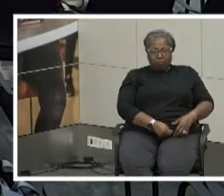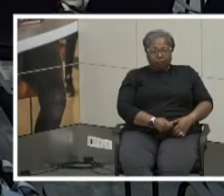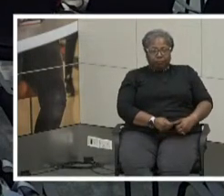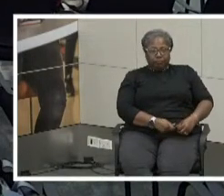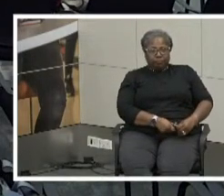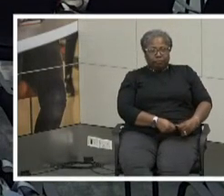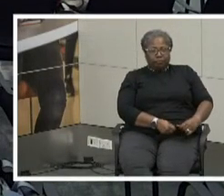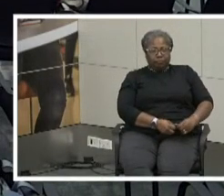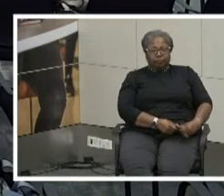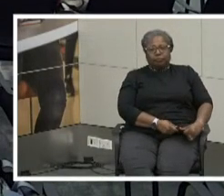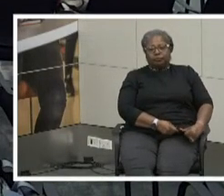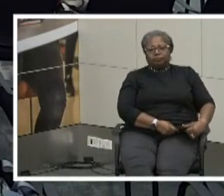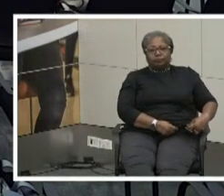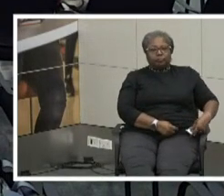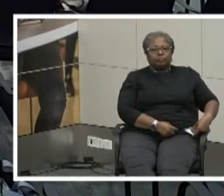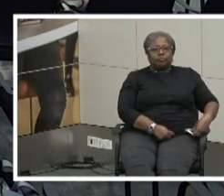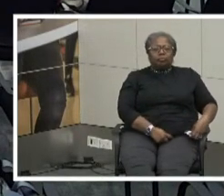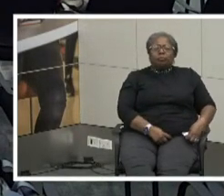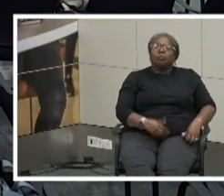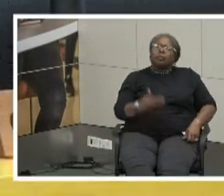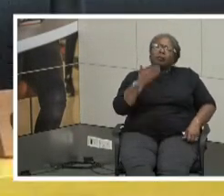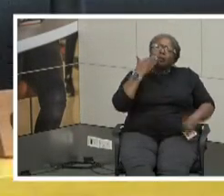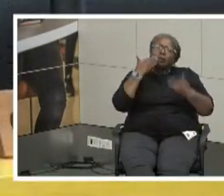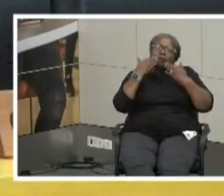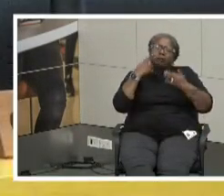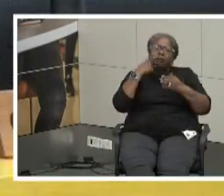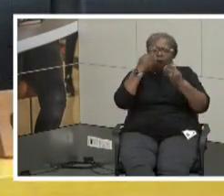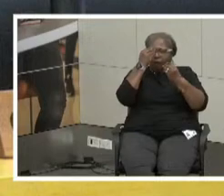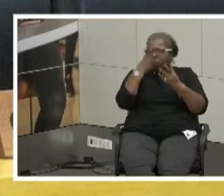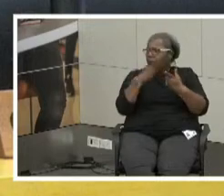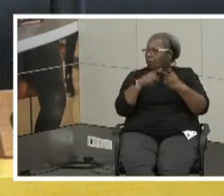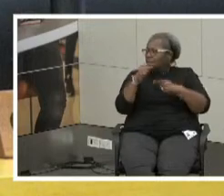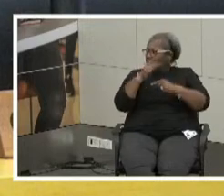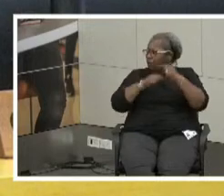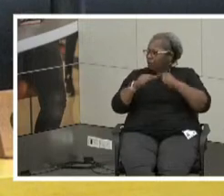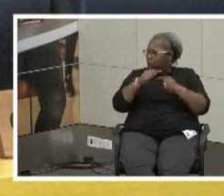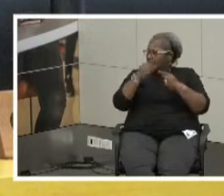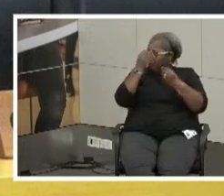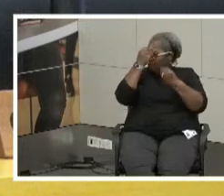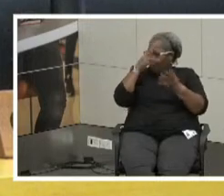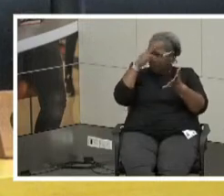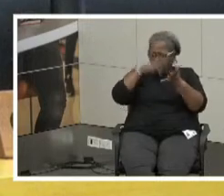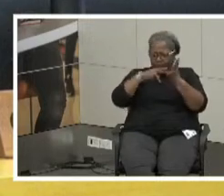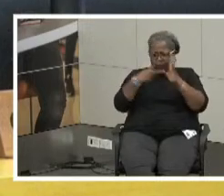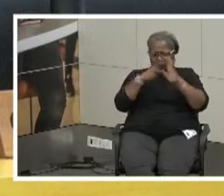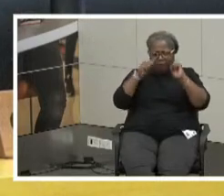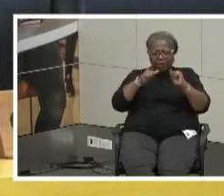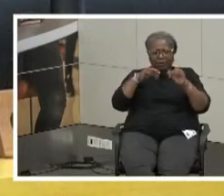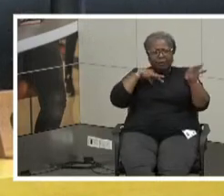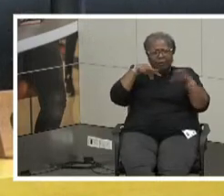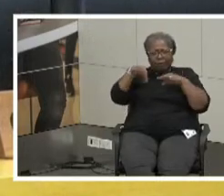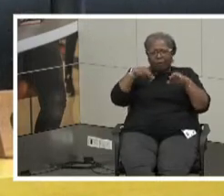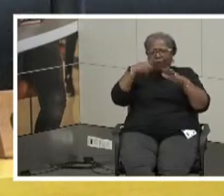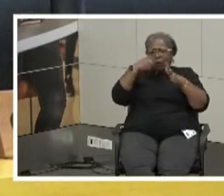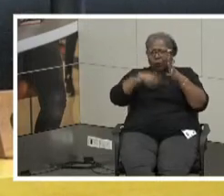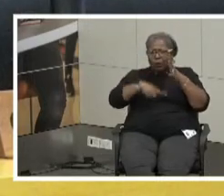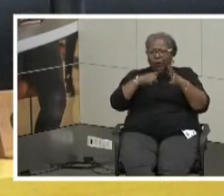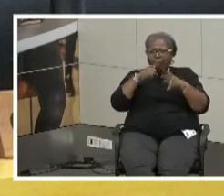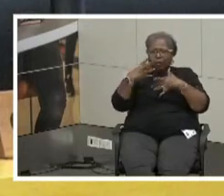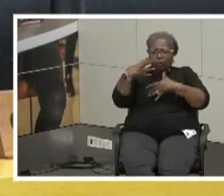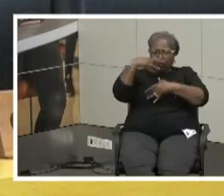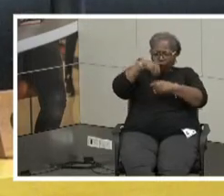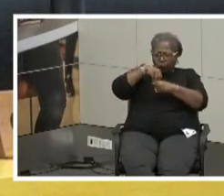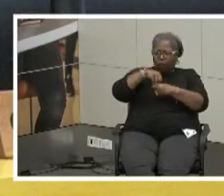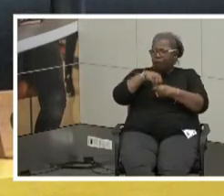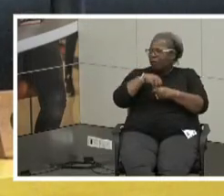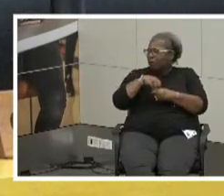information um I I kind of want to take a step back just for informational purposes can you explain what is included in a